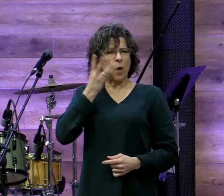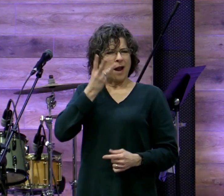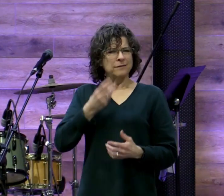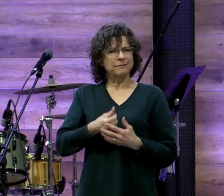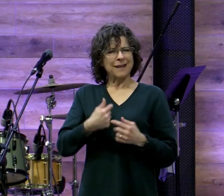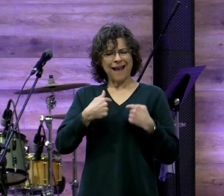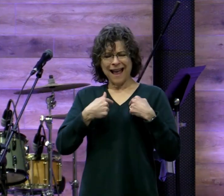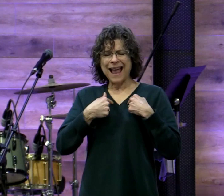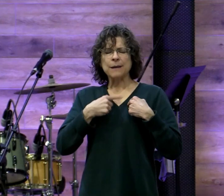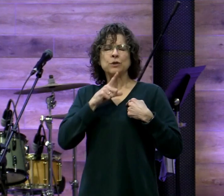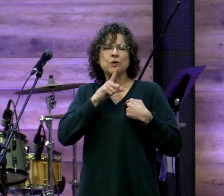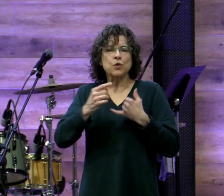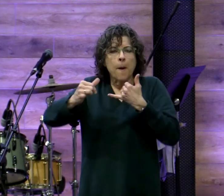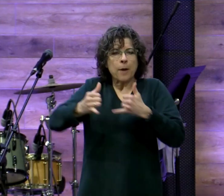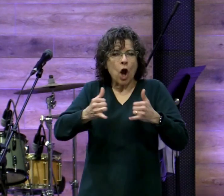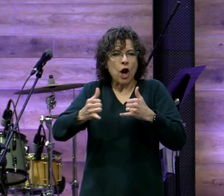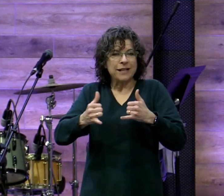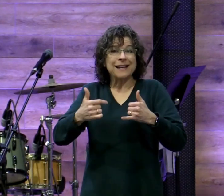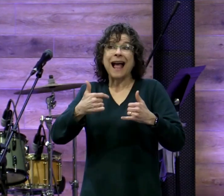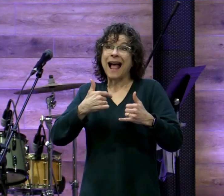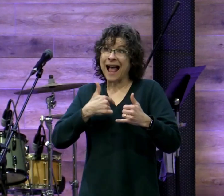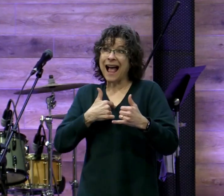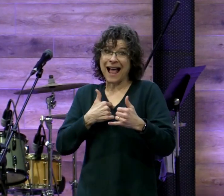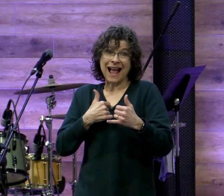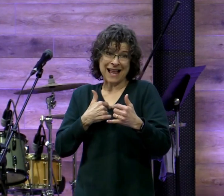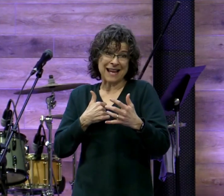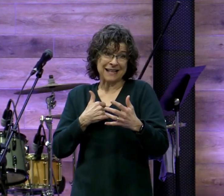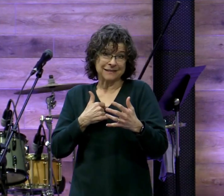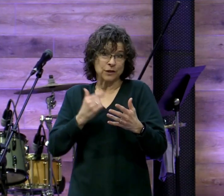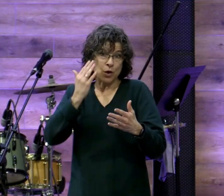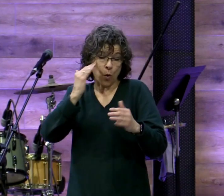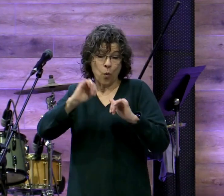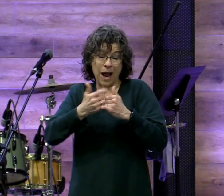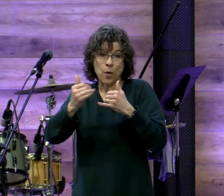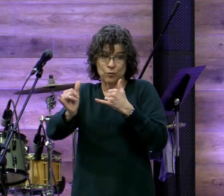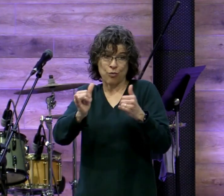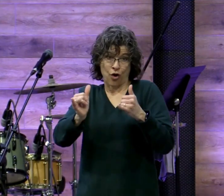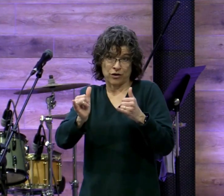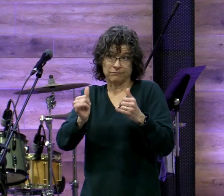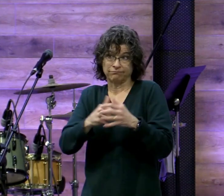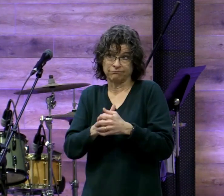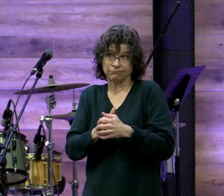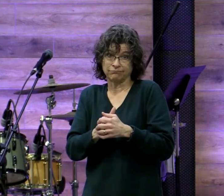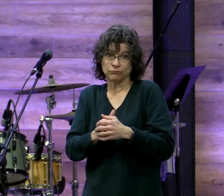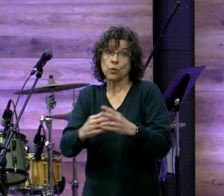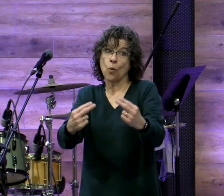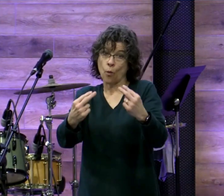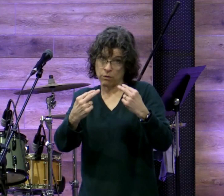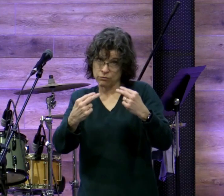really long for. And if you think you know how to party, you haven't seen anything yet.